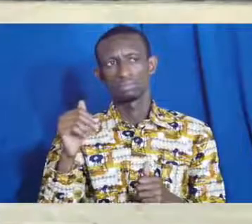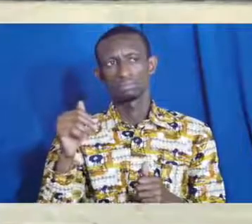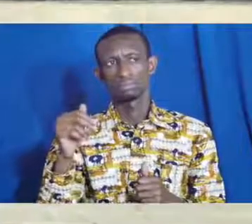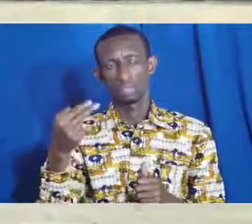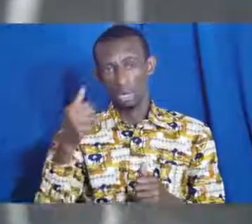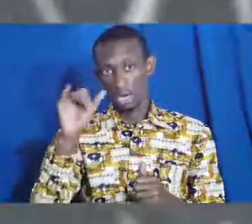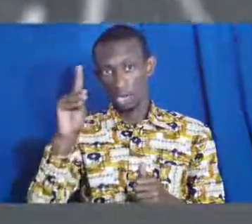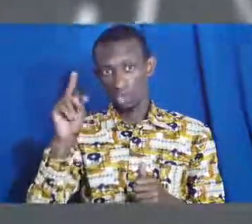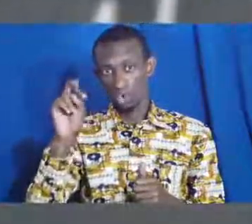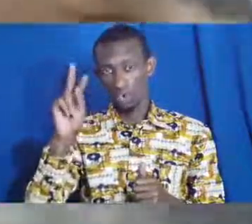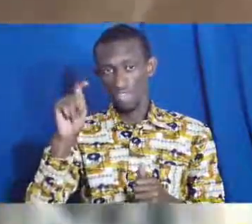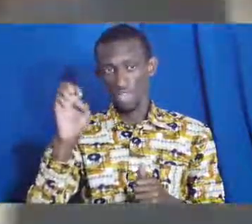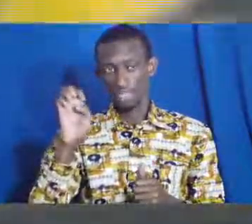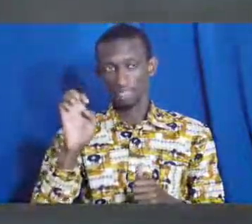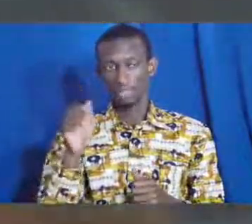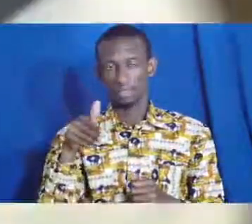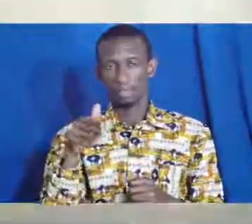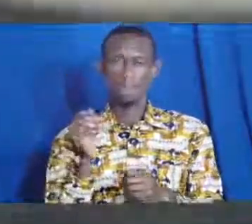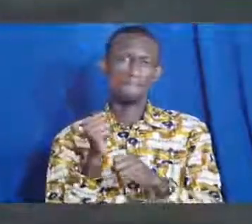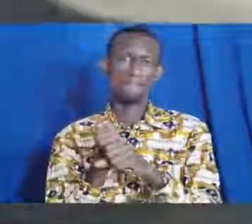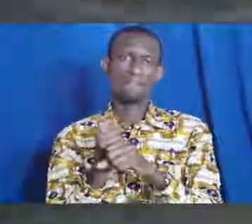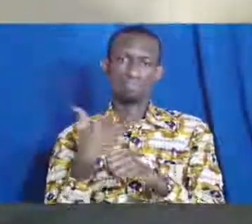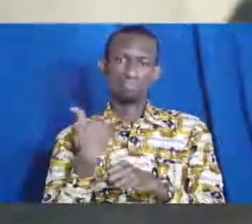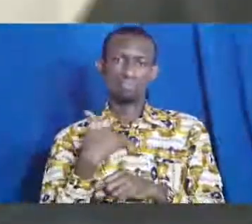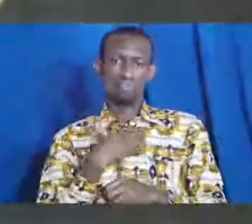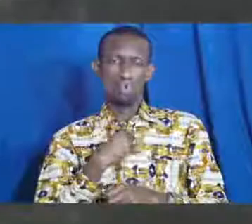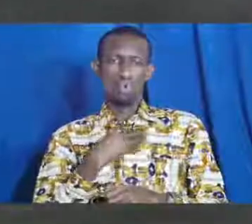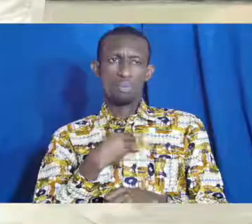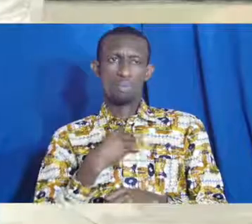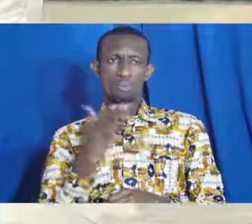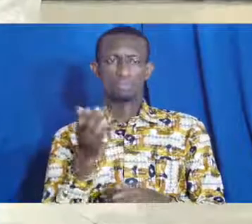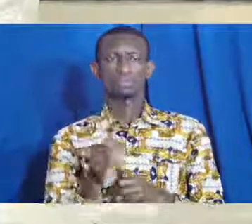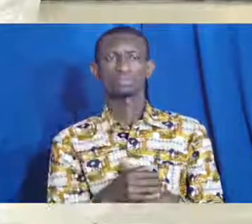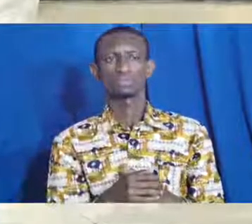it forms a yellow precipitate. So when you add potassium iodide,